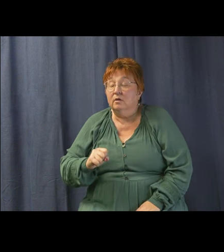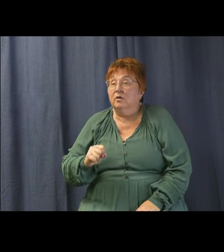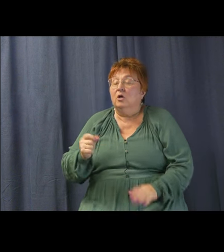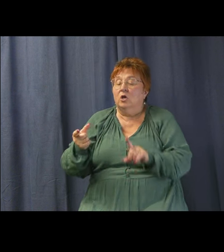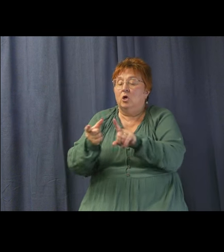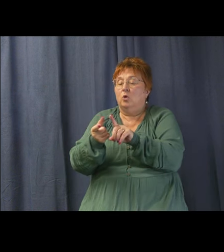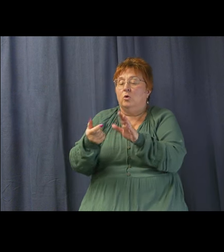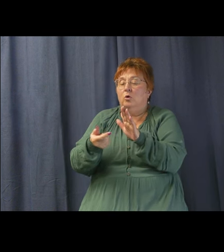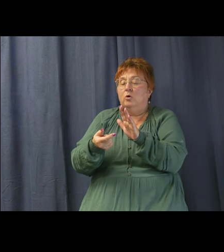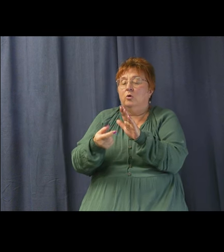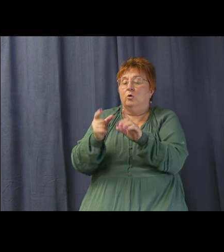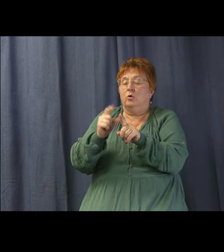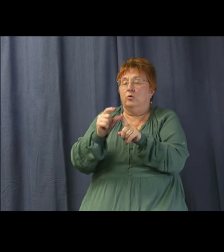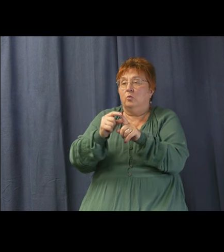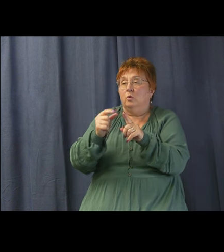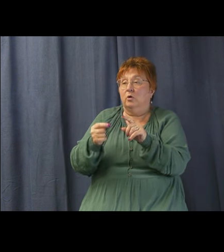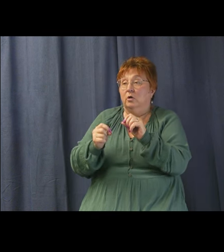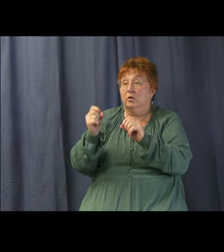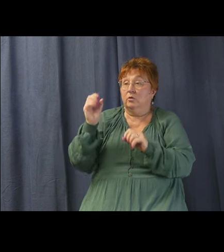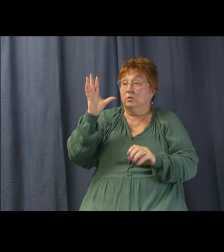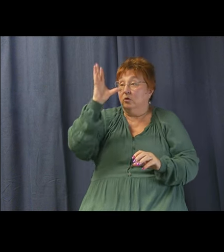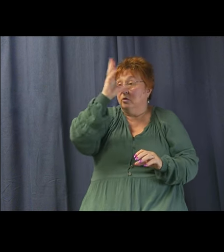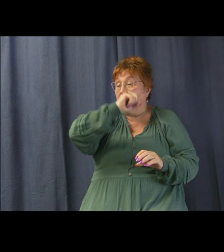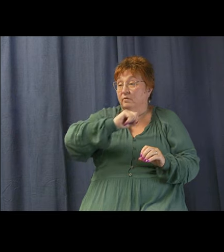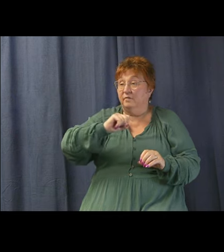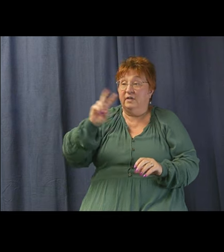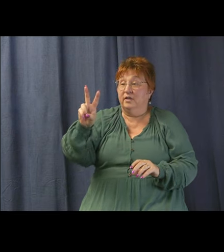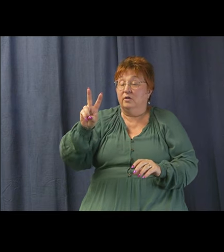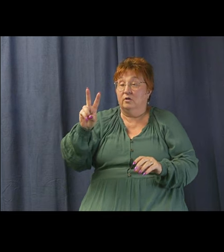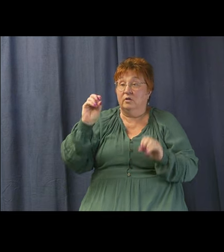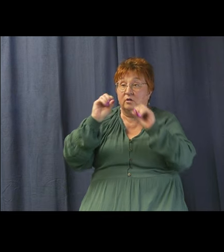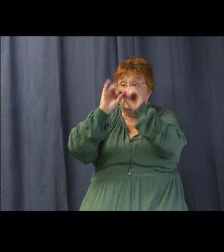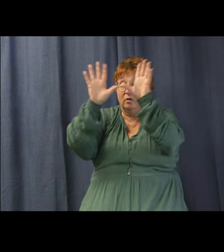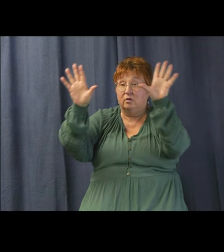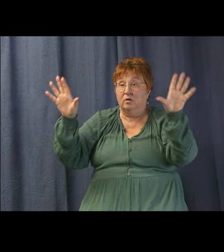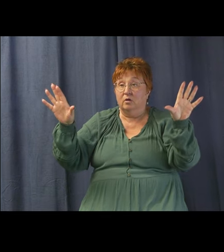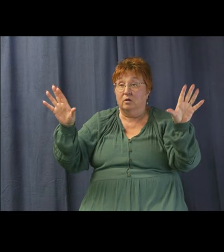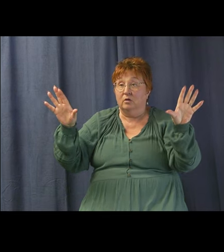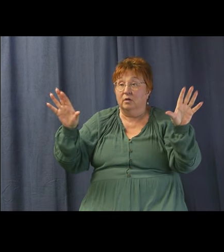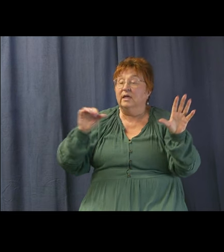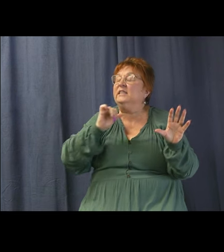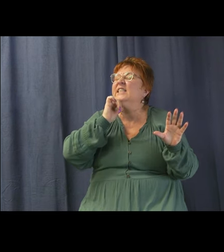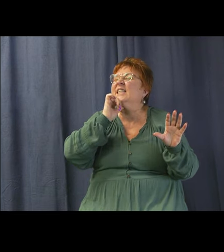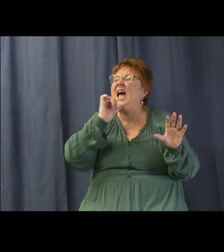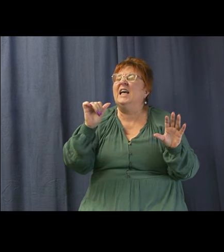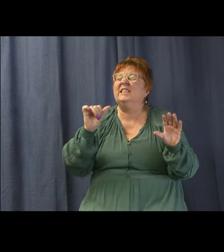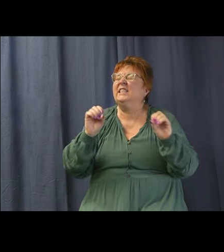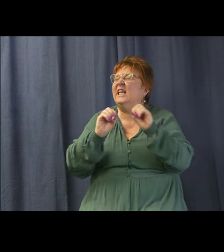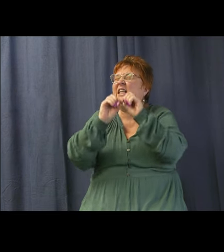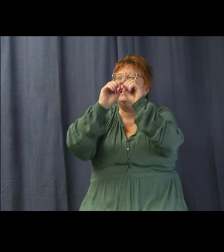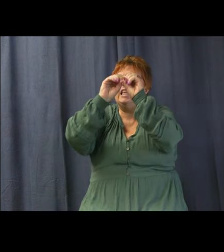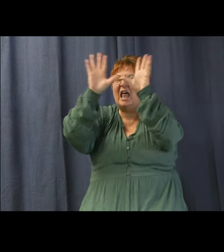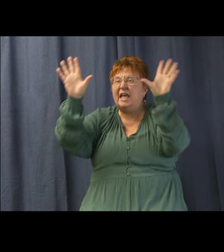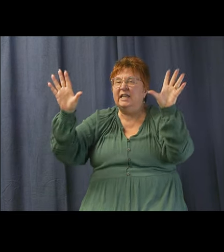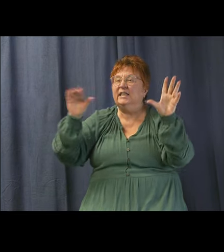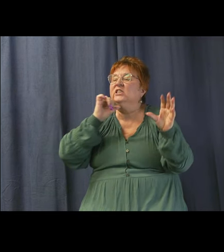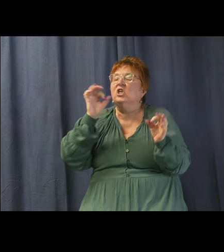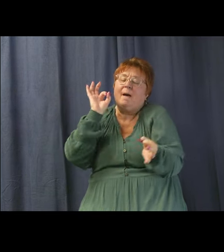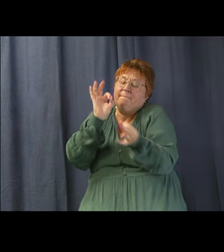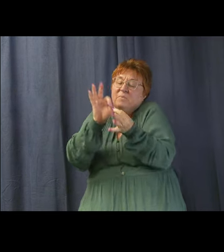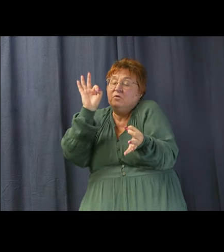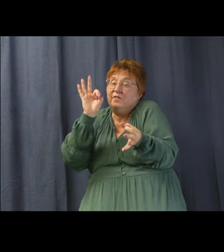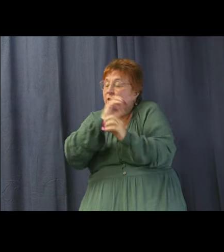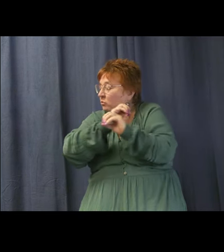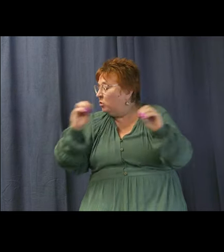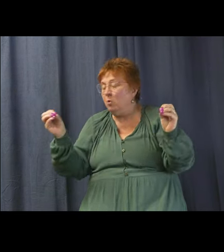sudden miss the letter Vav? Because it's not the light of the Torah. It's not as perfect. And so